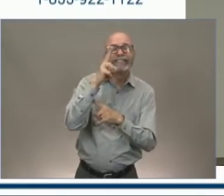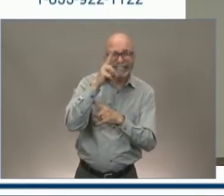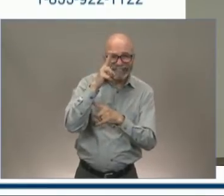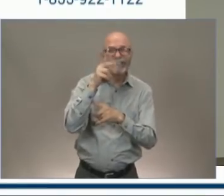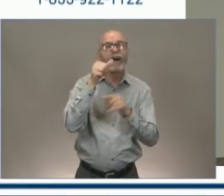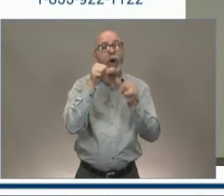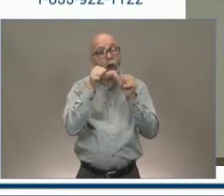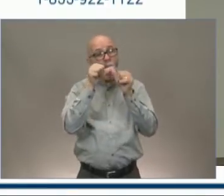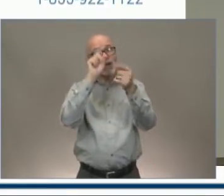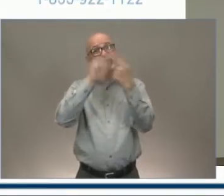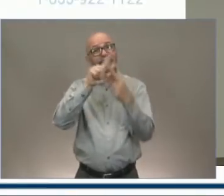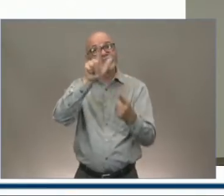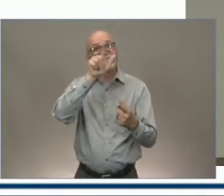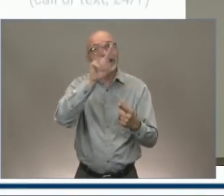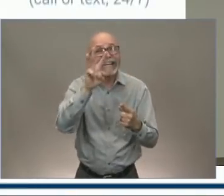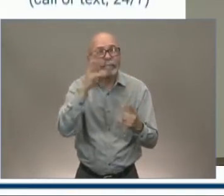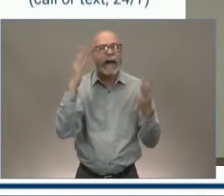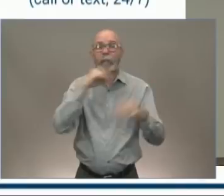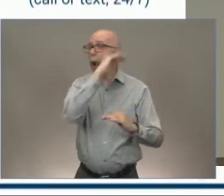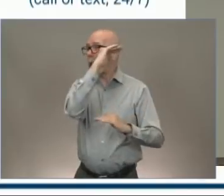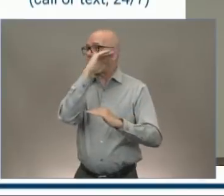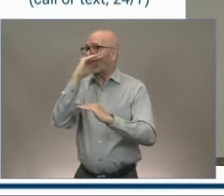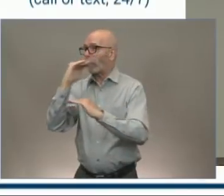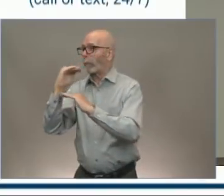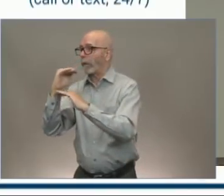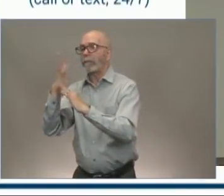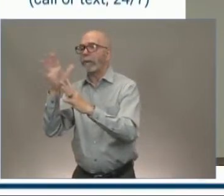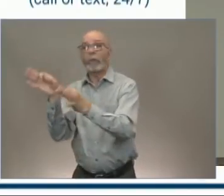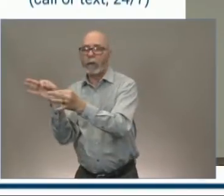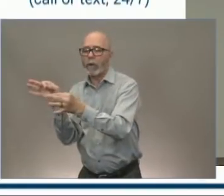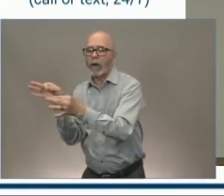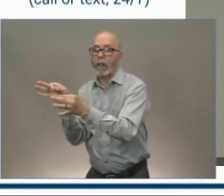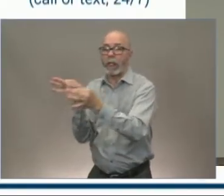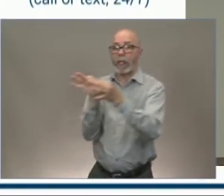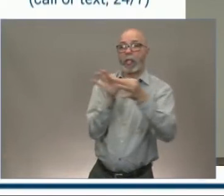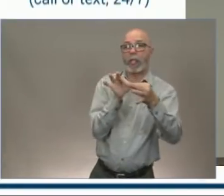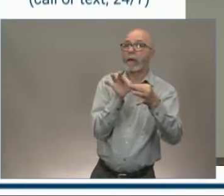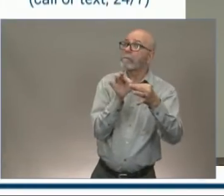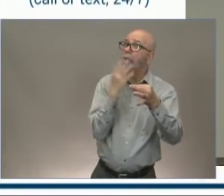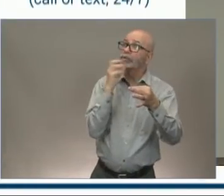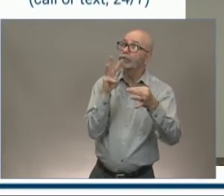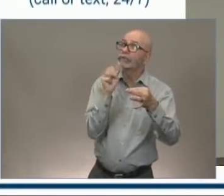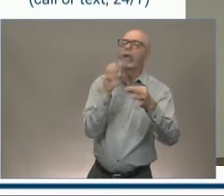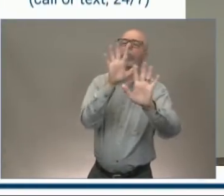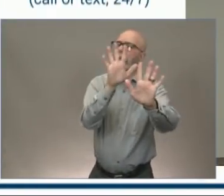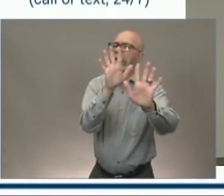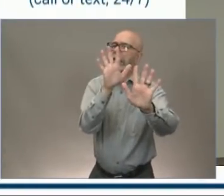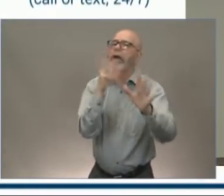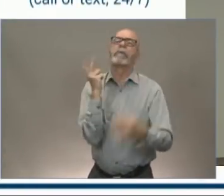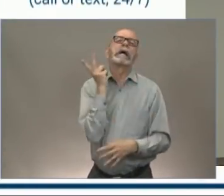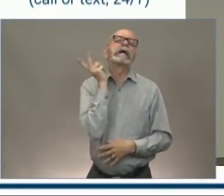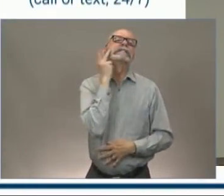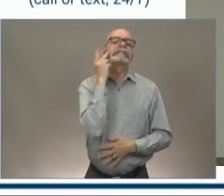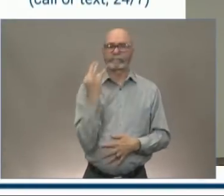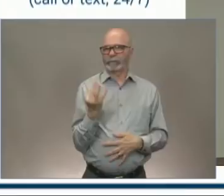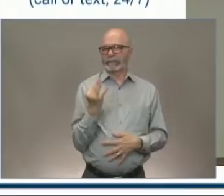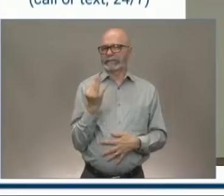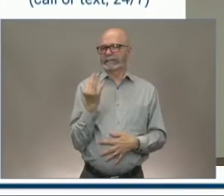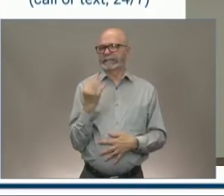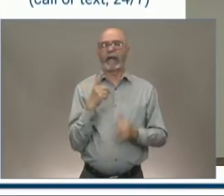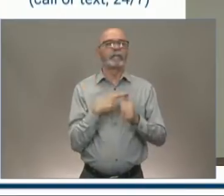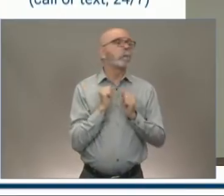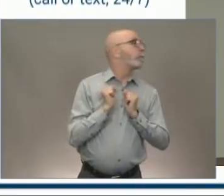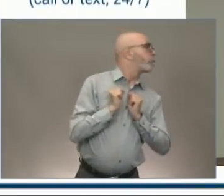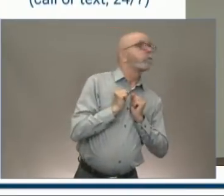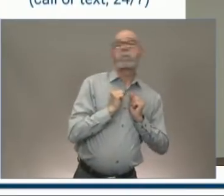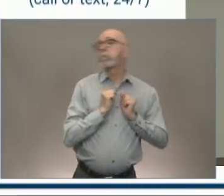our epidemiology over the next couple of days, and we'll have more to say about this on Friday. And I know this weekend I